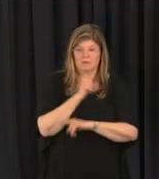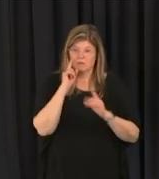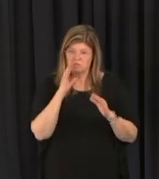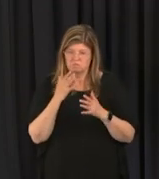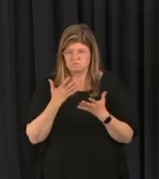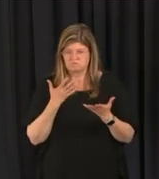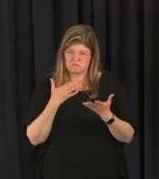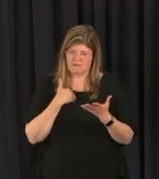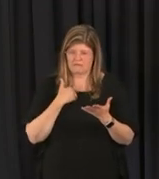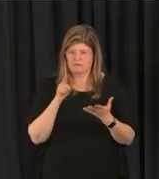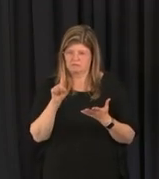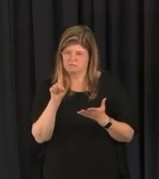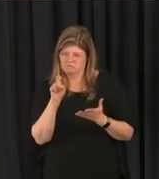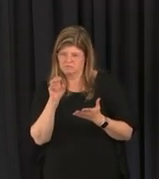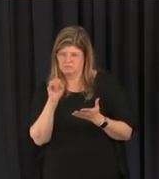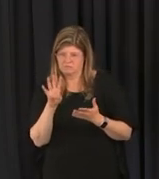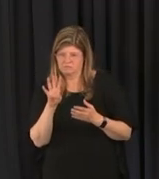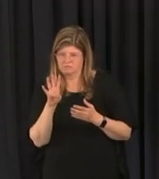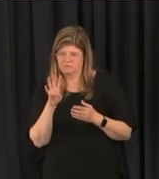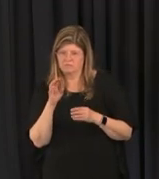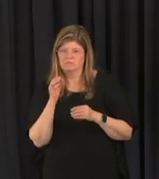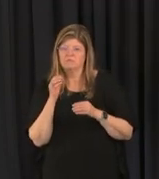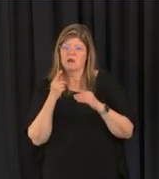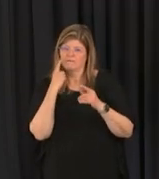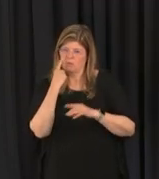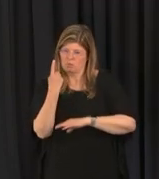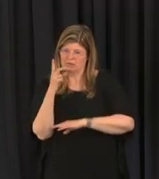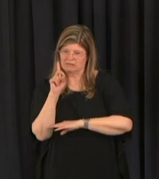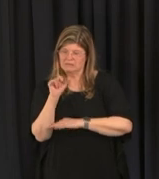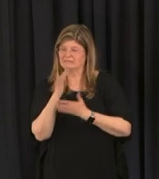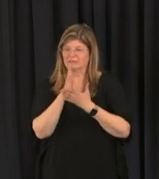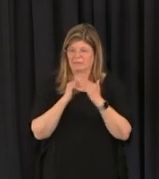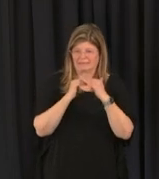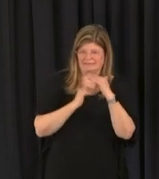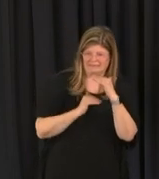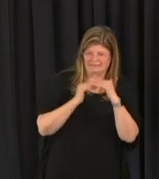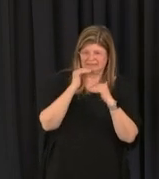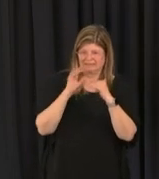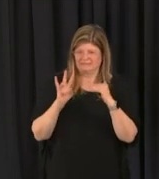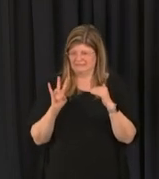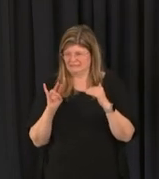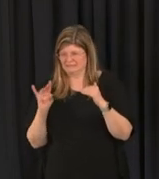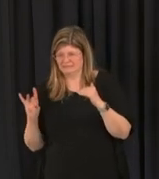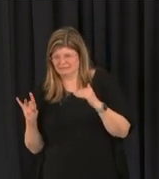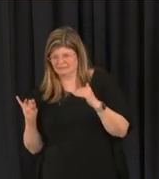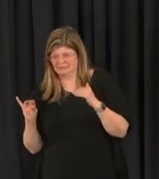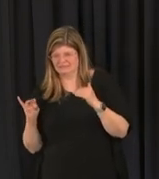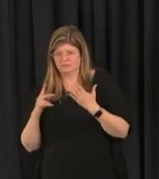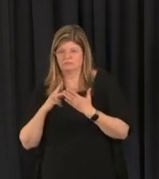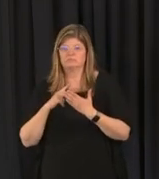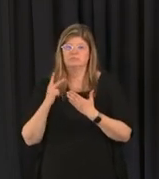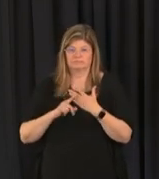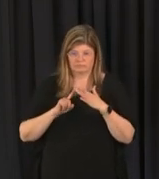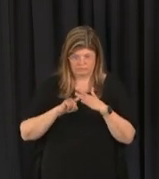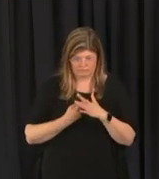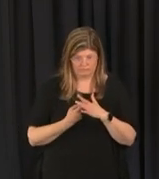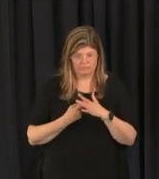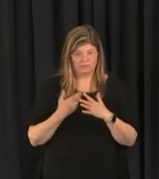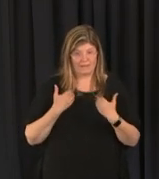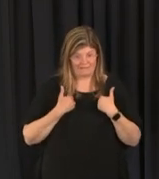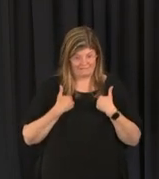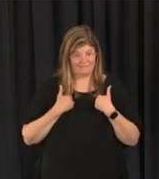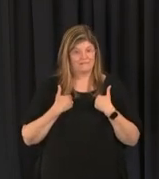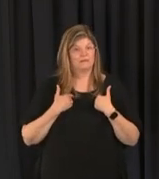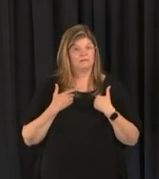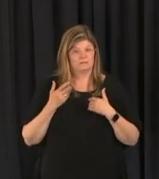was the most we've had on a single day. Some people have done slightly less than that, around 70 or 80 when the program first kicked off. But we've vaccinated